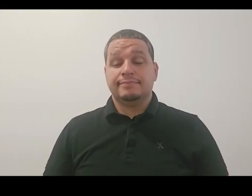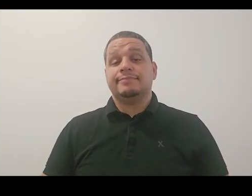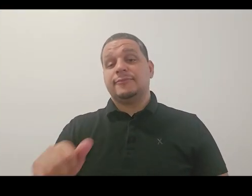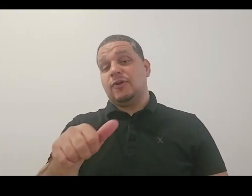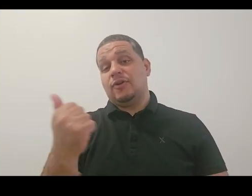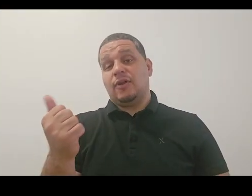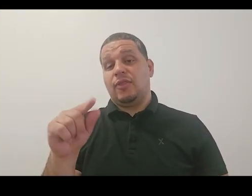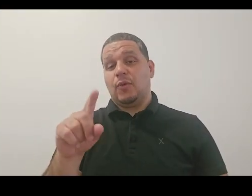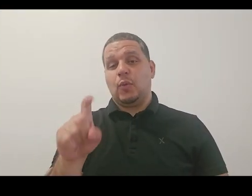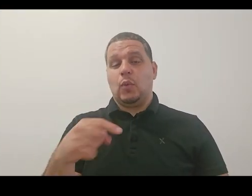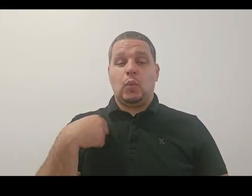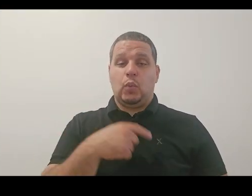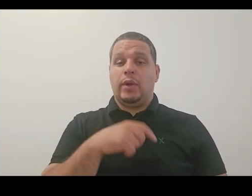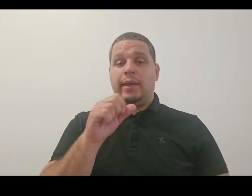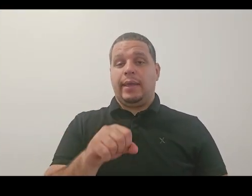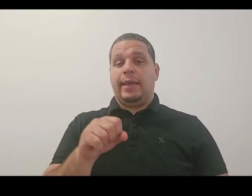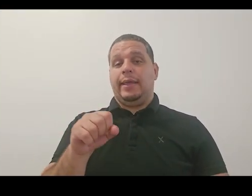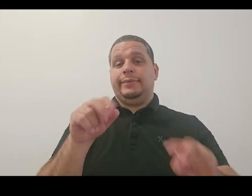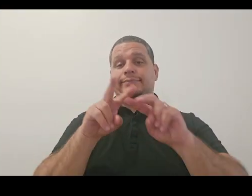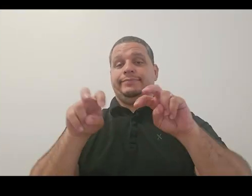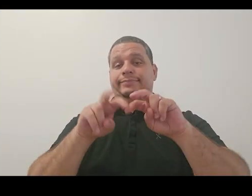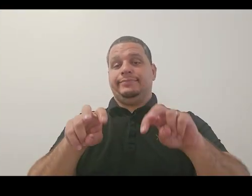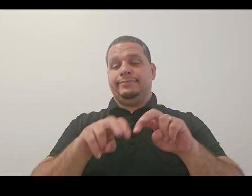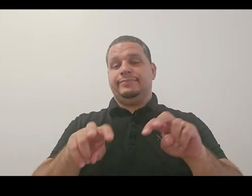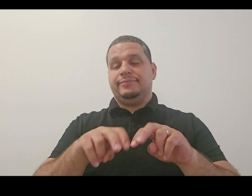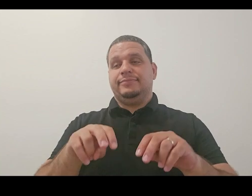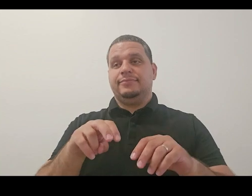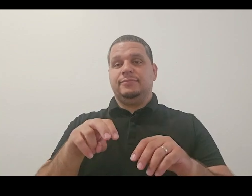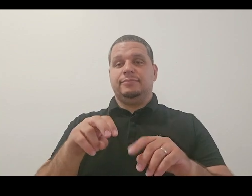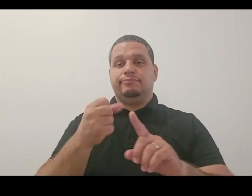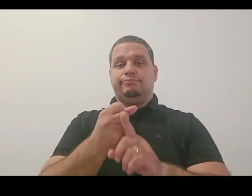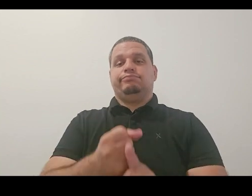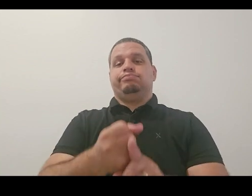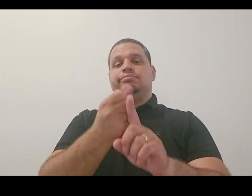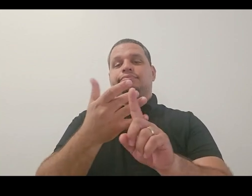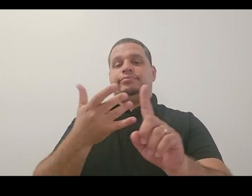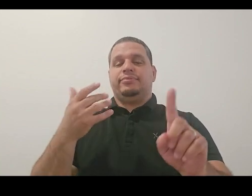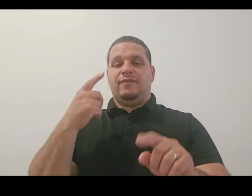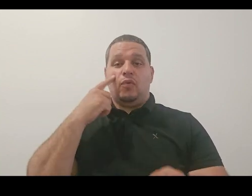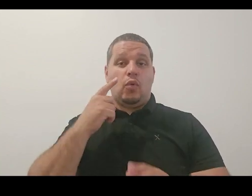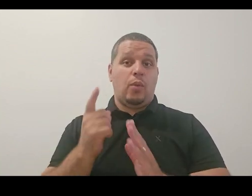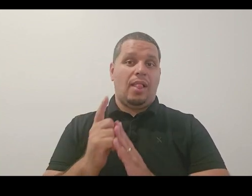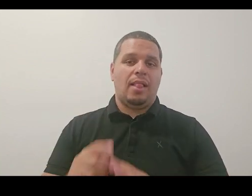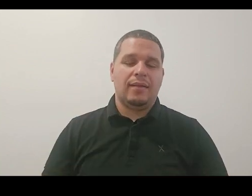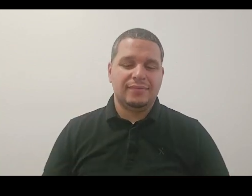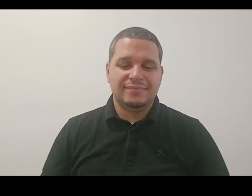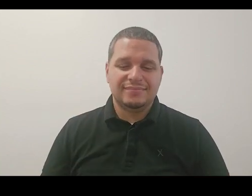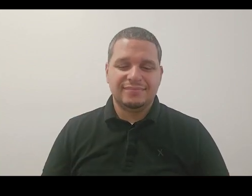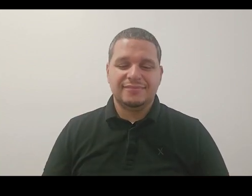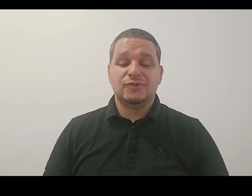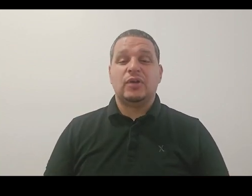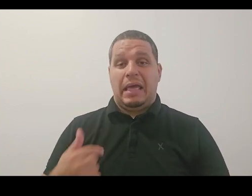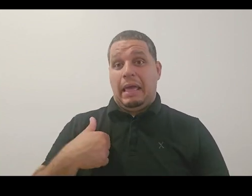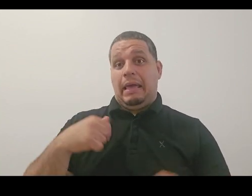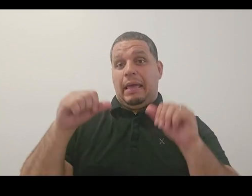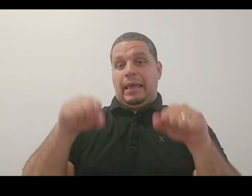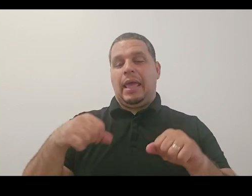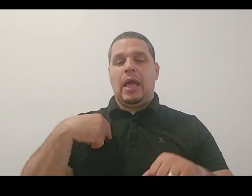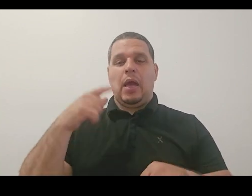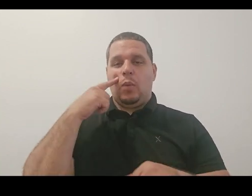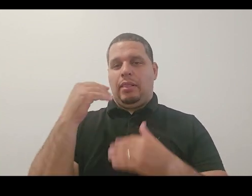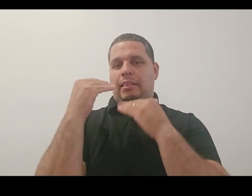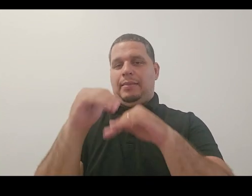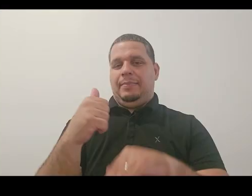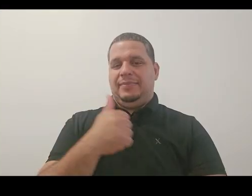think we could all wax poetically for quite a while about. I know I could, so I'll contain myself.